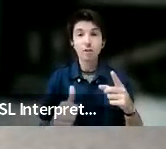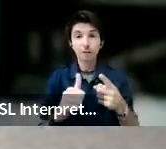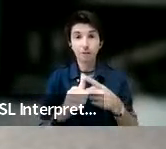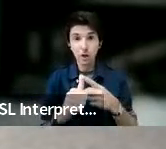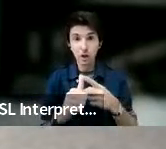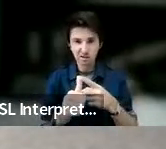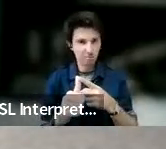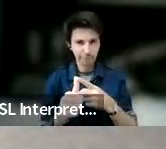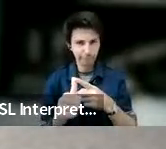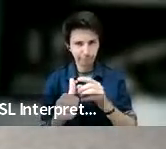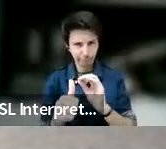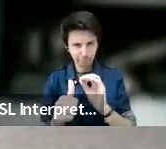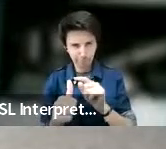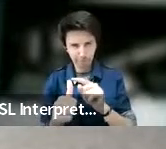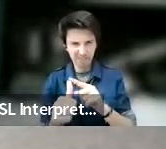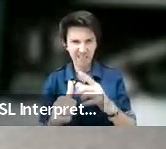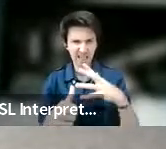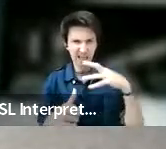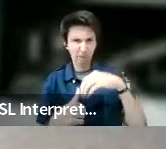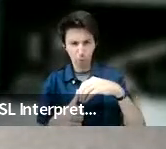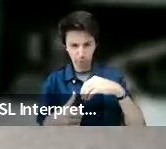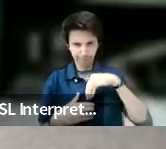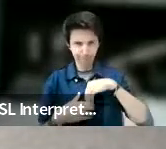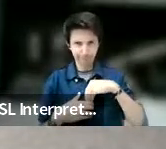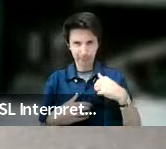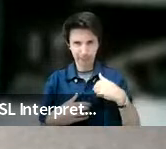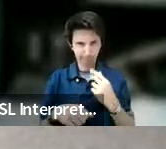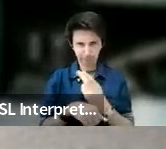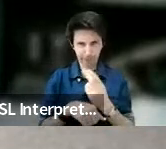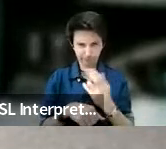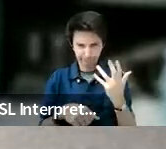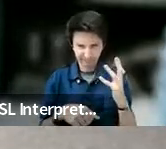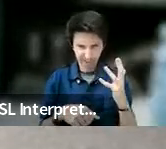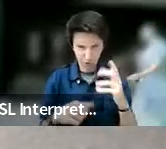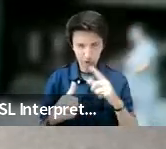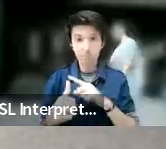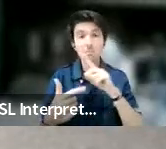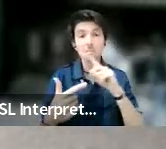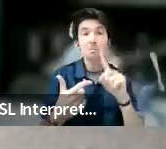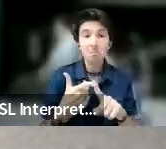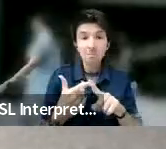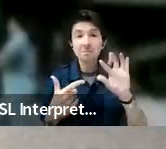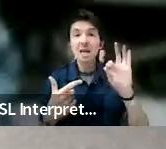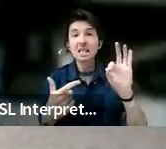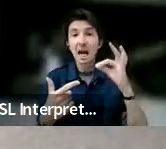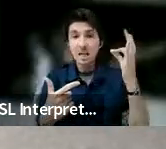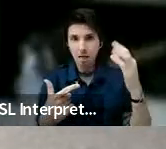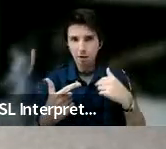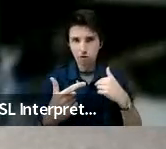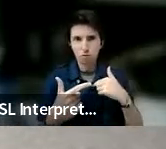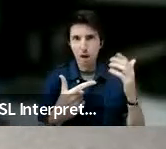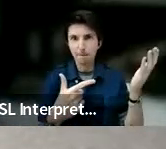and then $6.25 for each additional change that you're requested to bring thereafter.